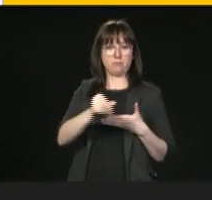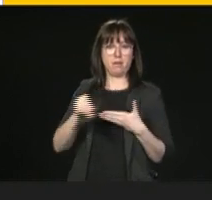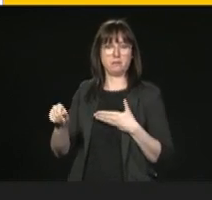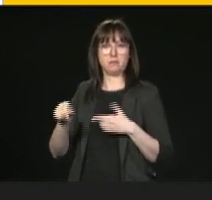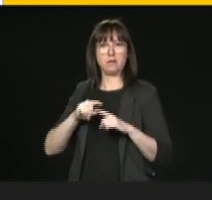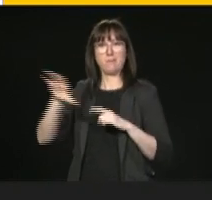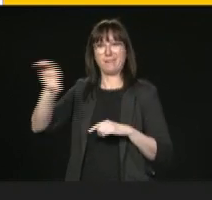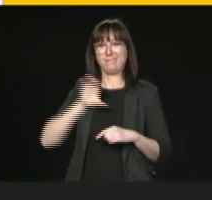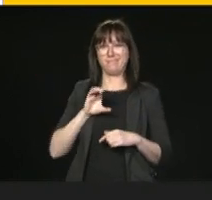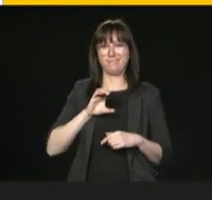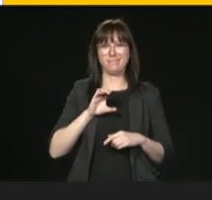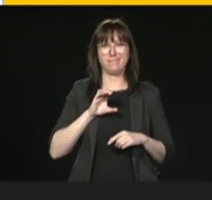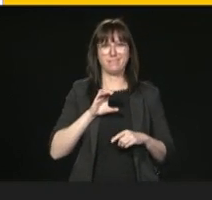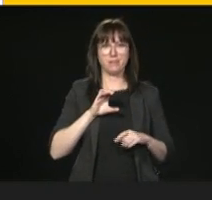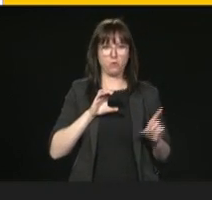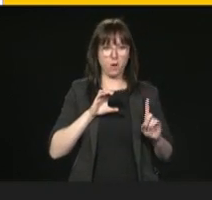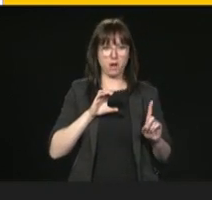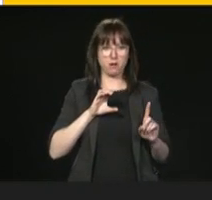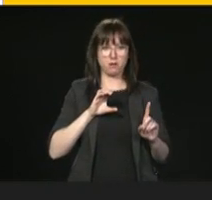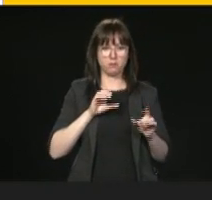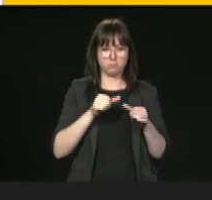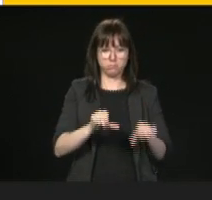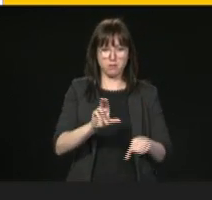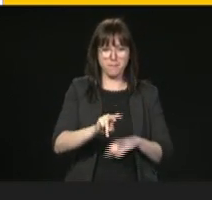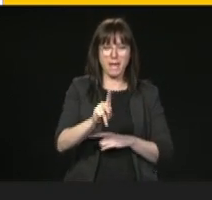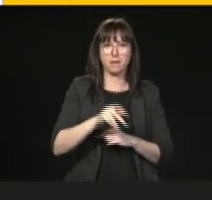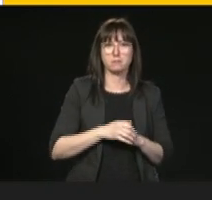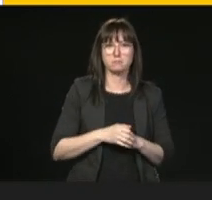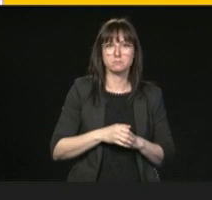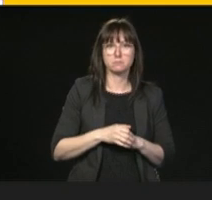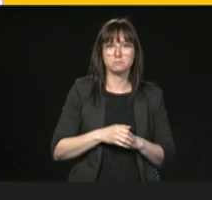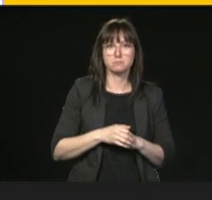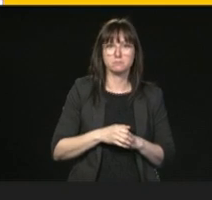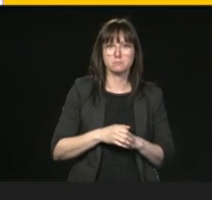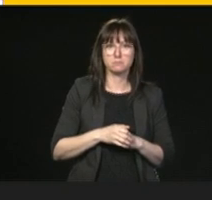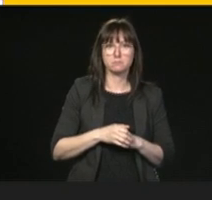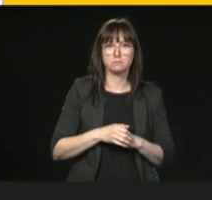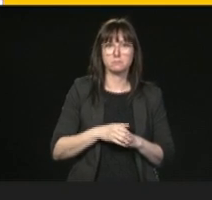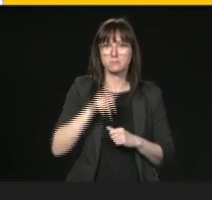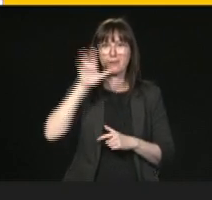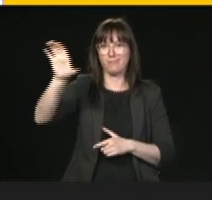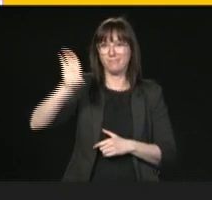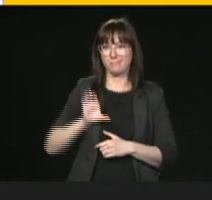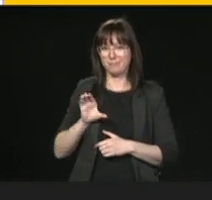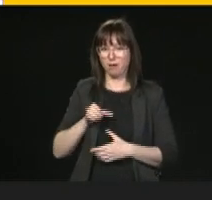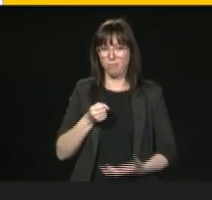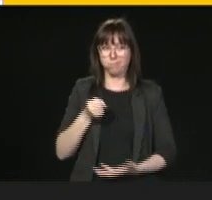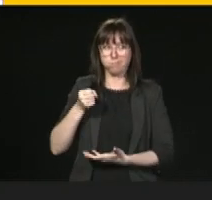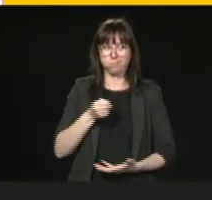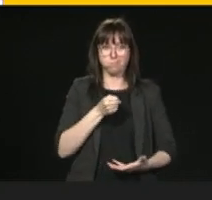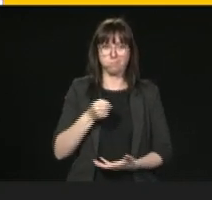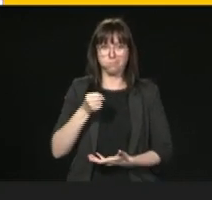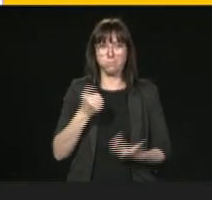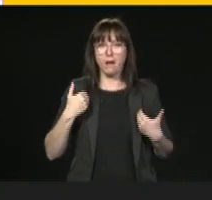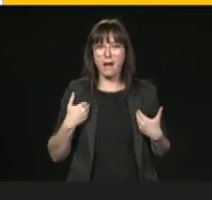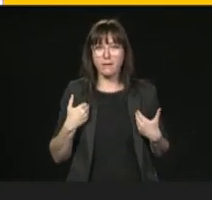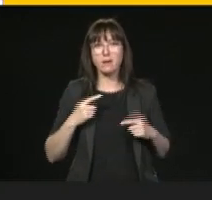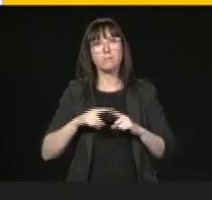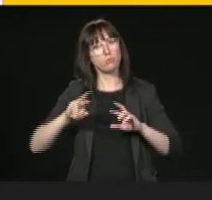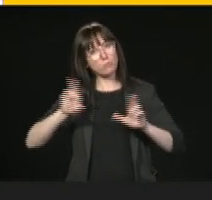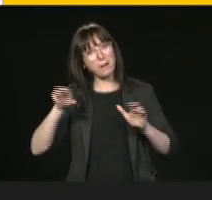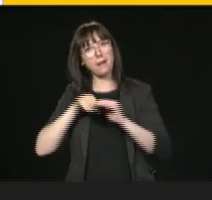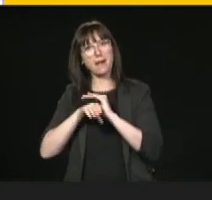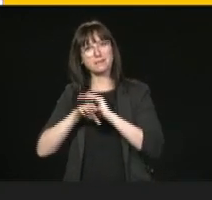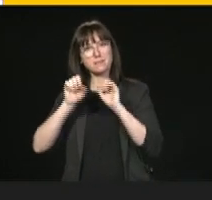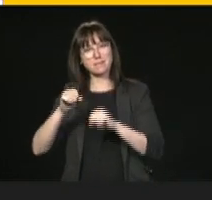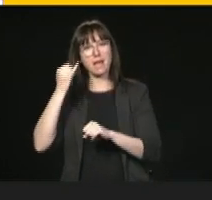You know, they don't take it out, per se, but they know they have even more ready access to it now that they've pulled it down their line. Well,